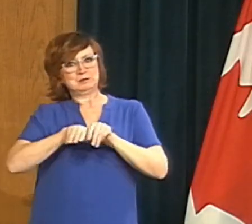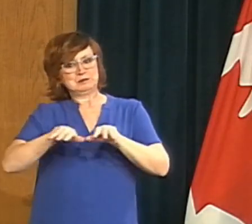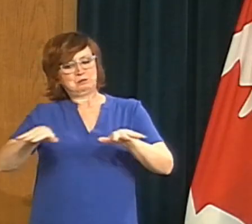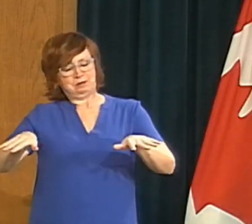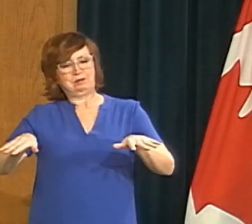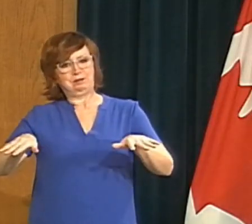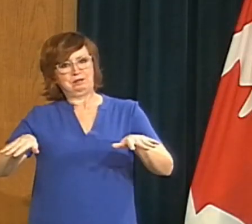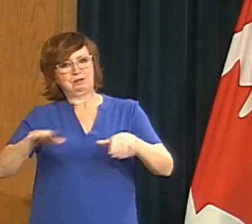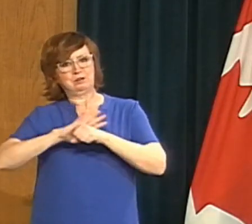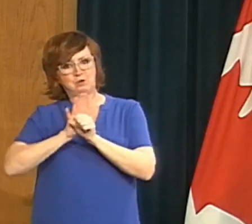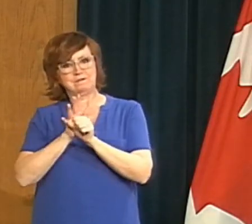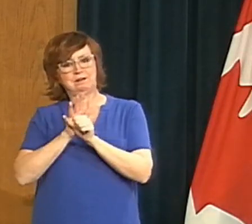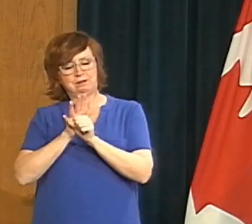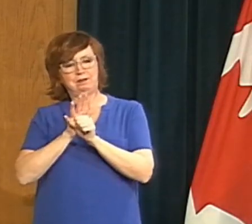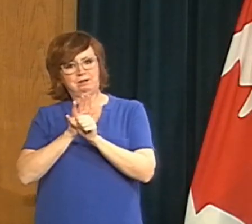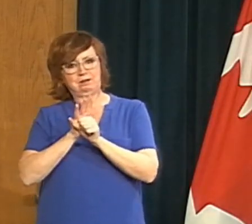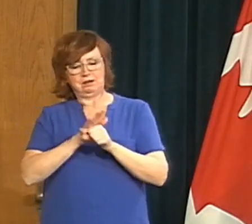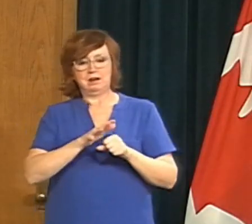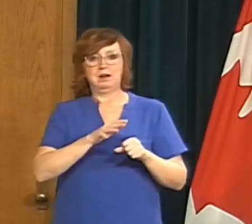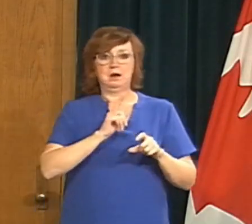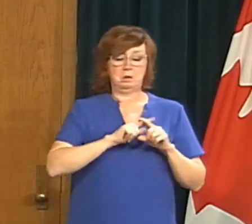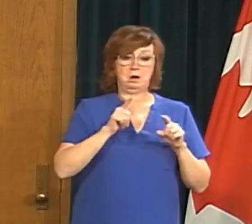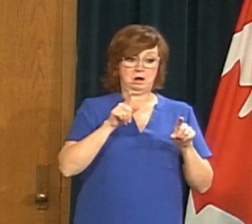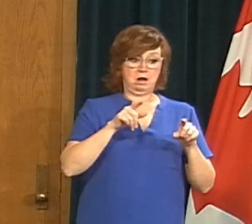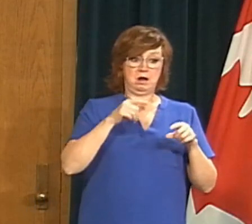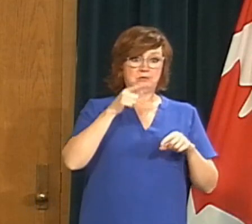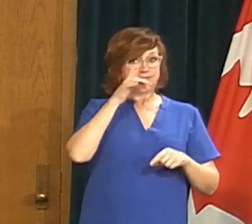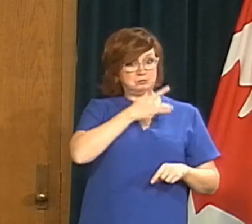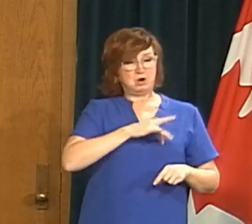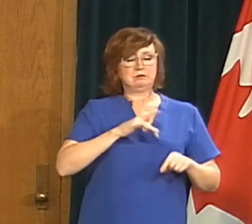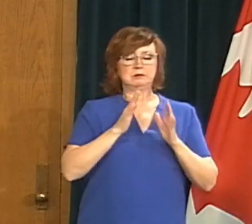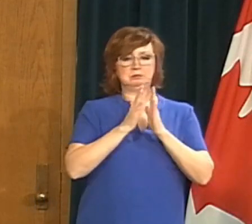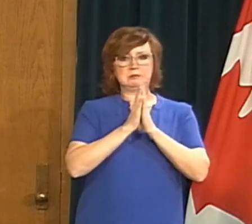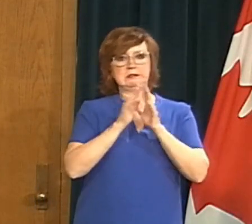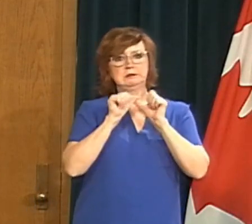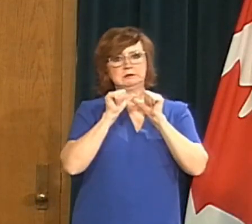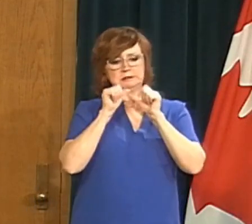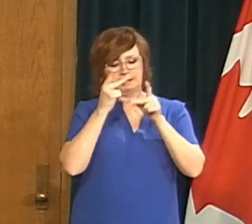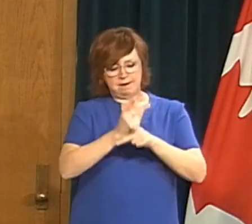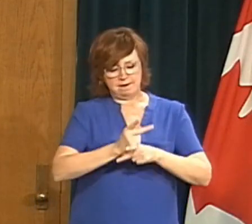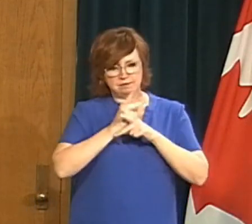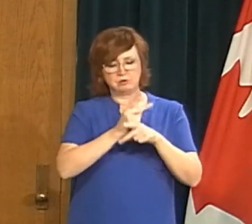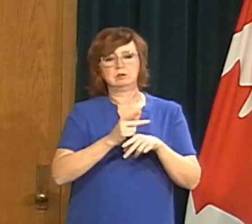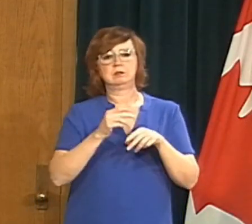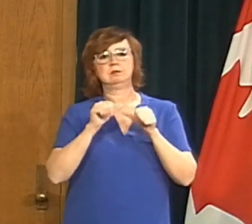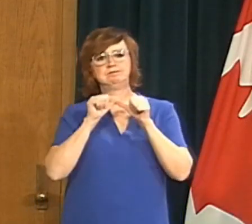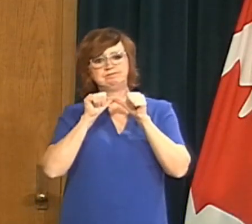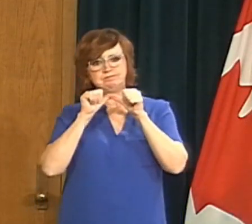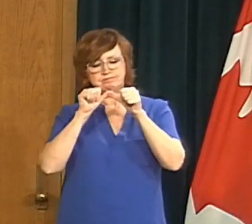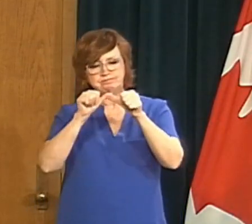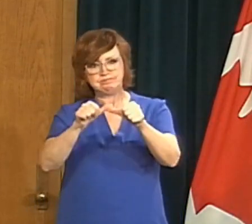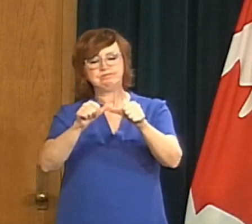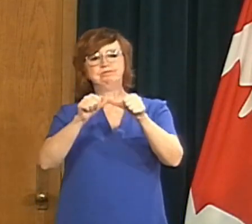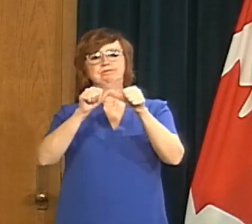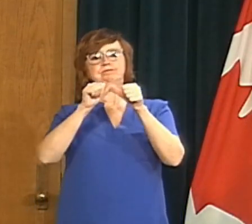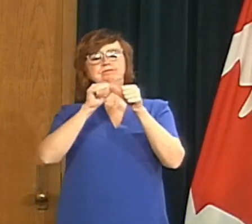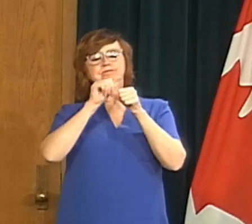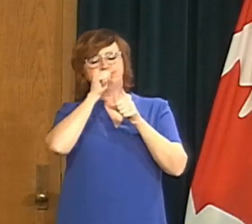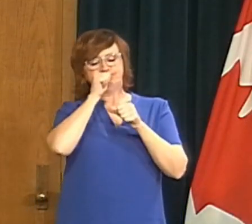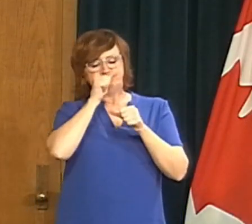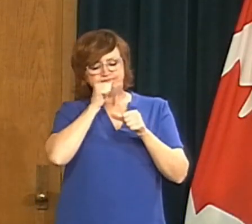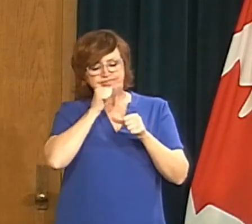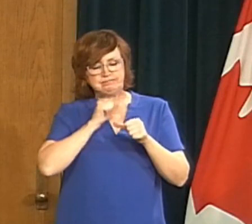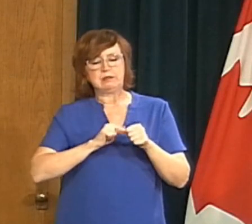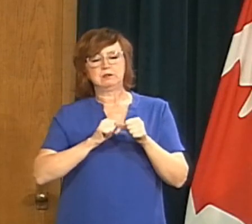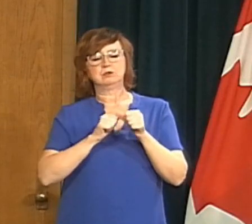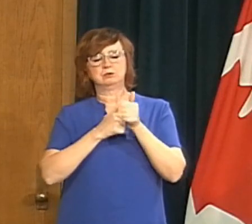let's continue to be careful and let's continue to be vigilant with this virus. Dr. Shahab, if you had any opening comments, and then I would